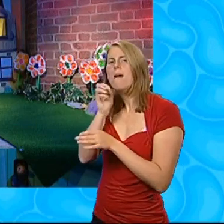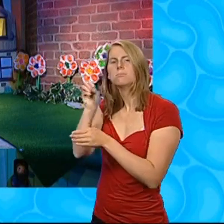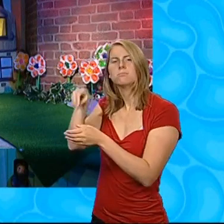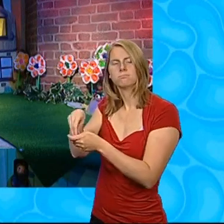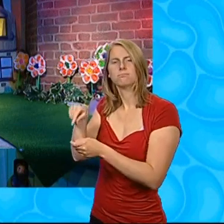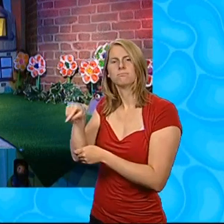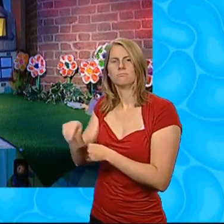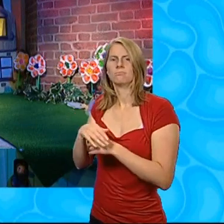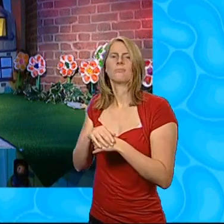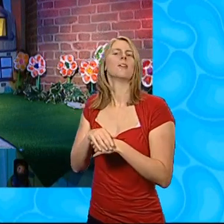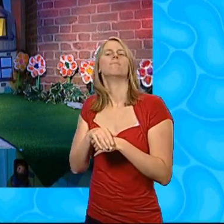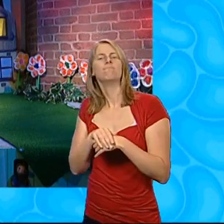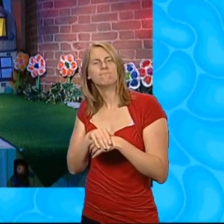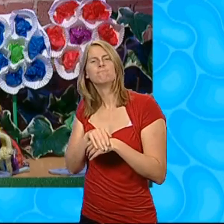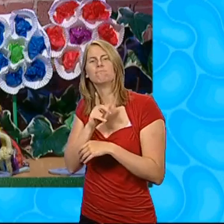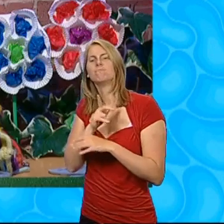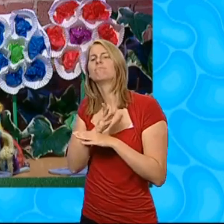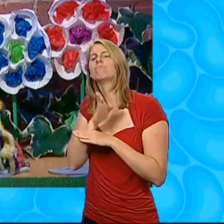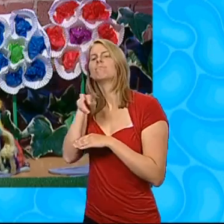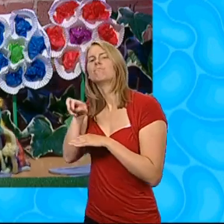to the tulip bed, and they were there